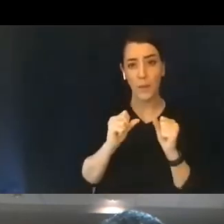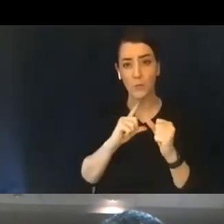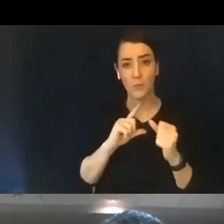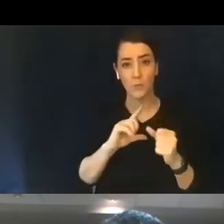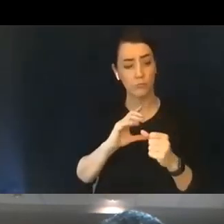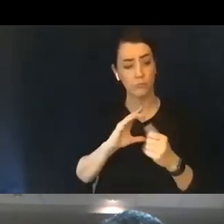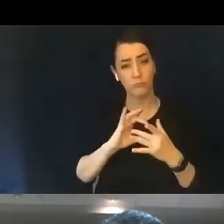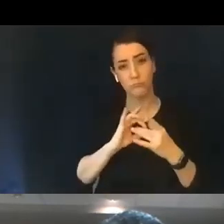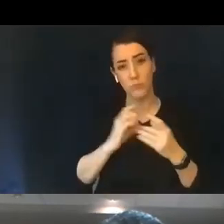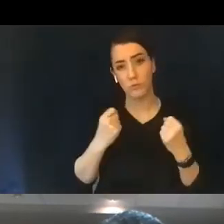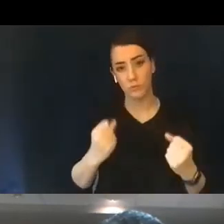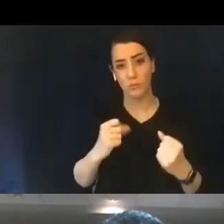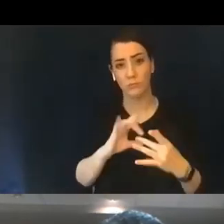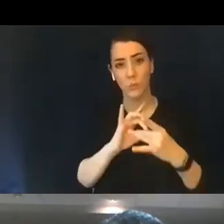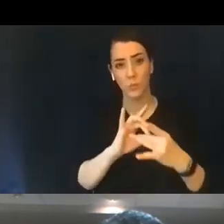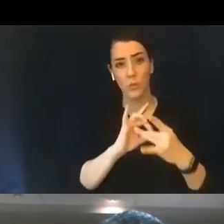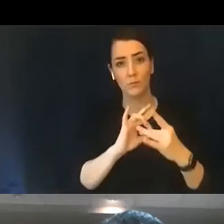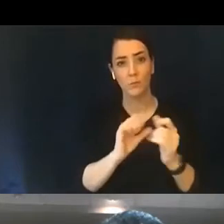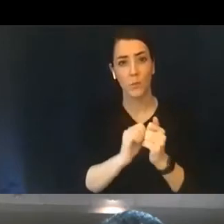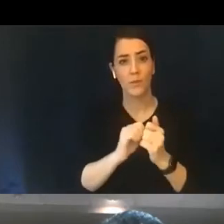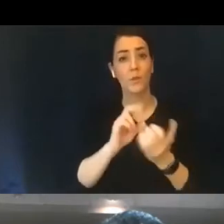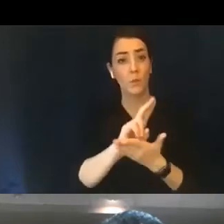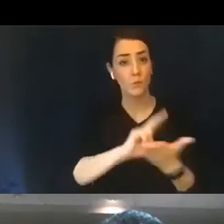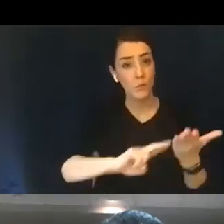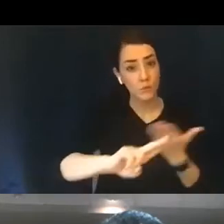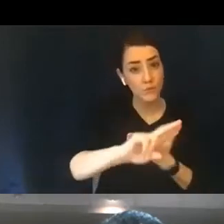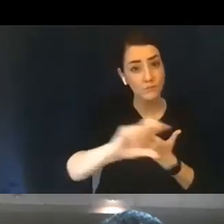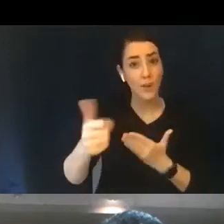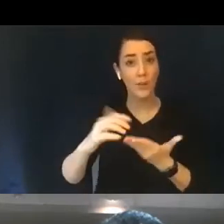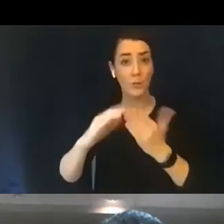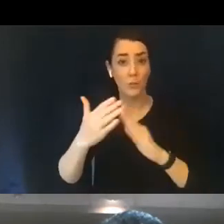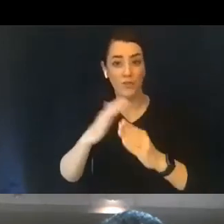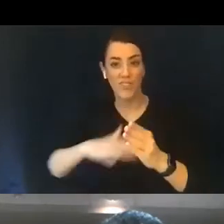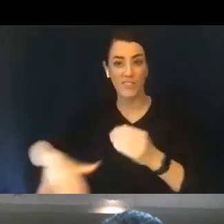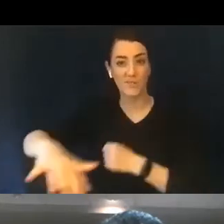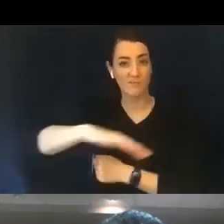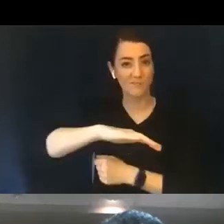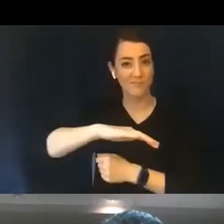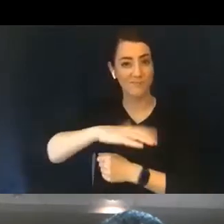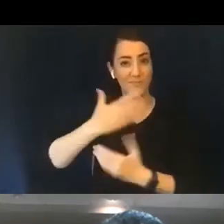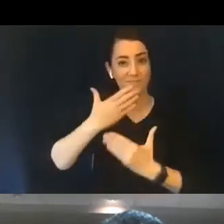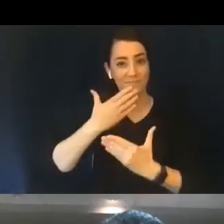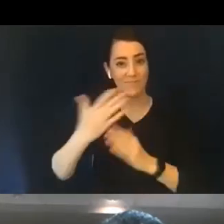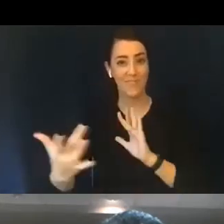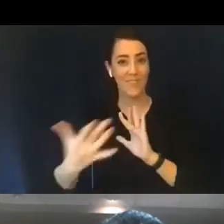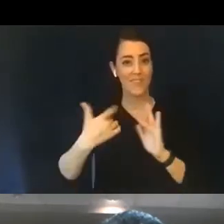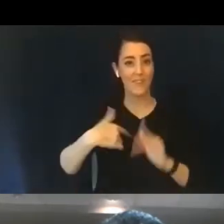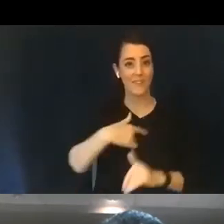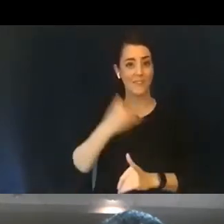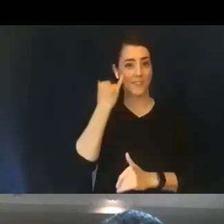questions, you can always contact us. There's more information on our website. Thank you.